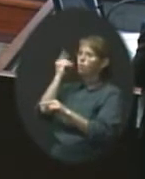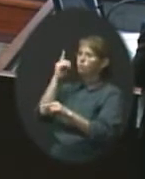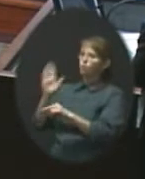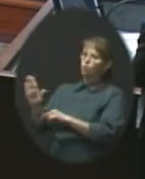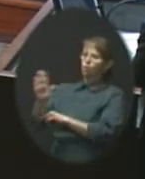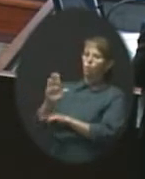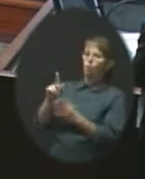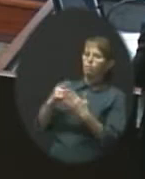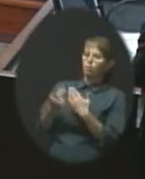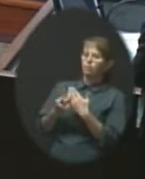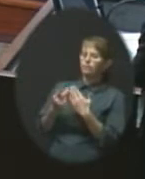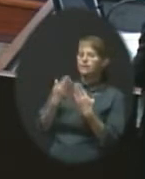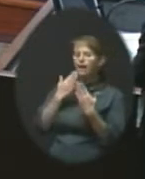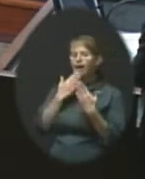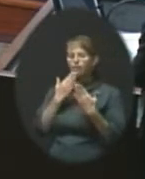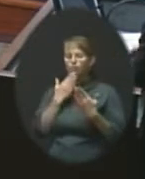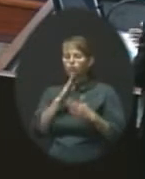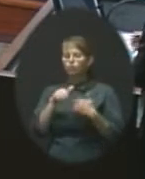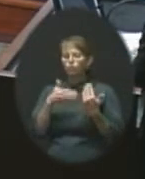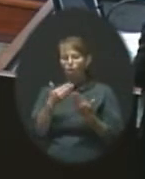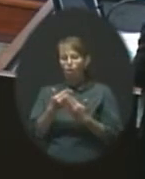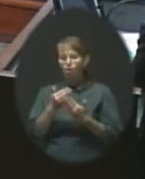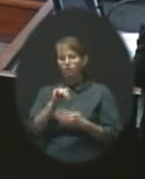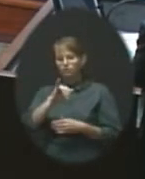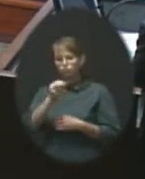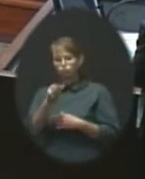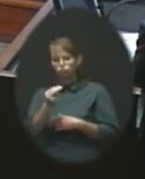And I appreciate all your work, John and Aaron, on this.